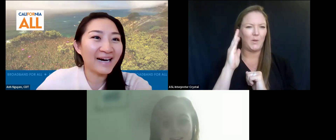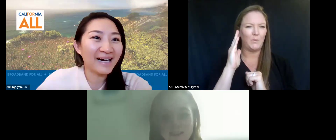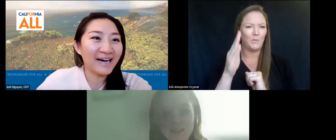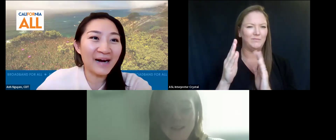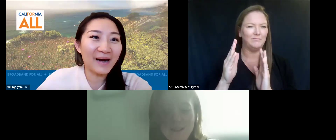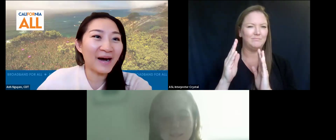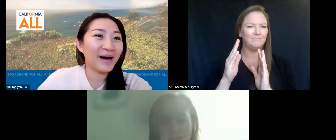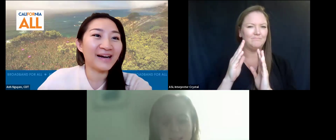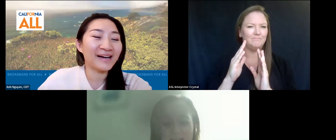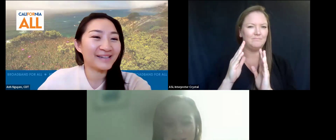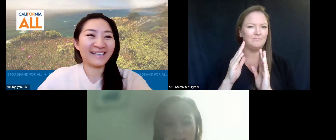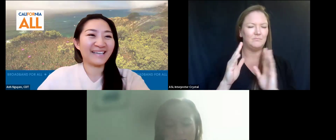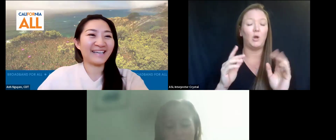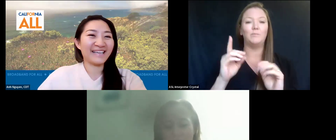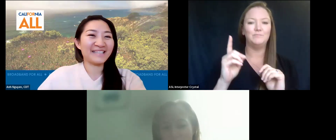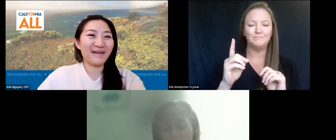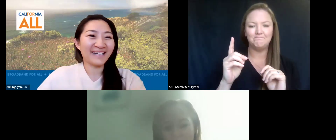might exacerbate,